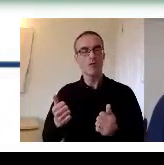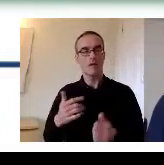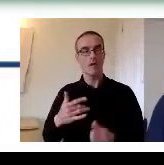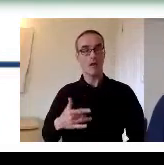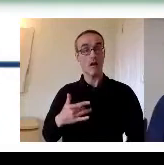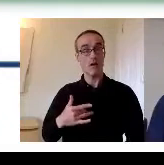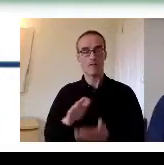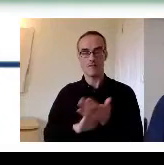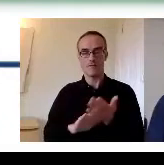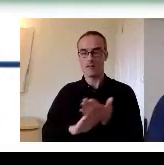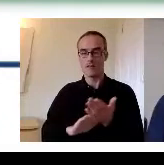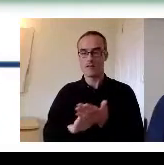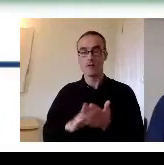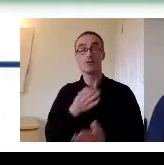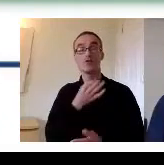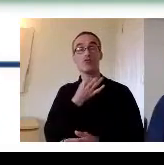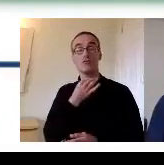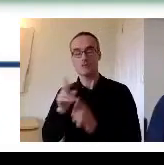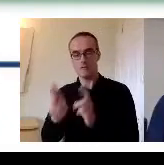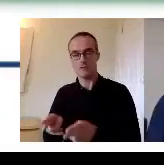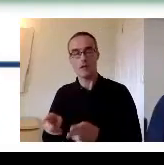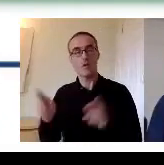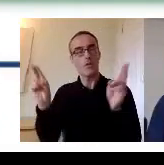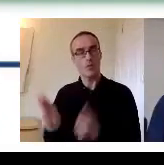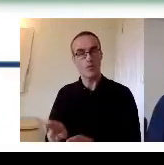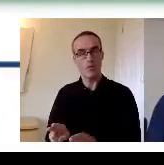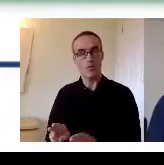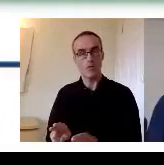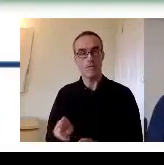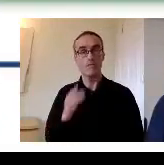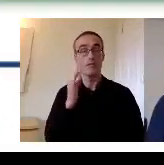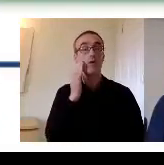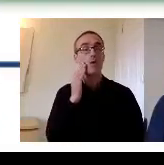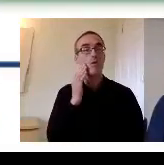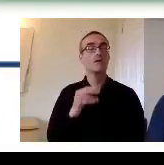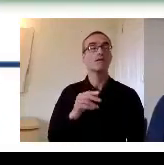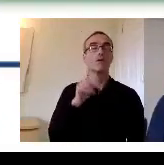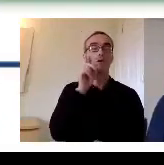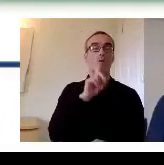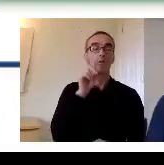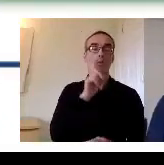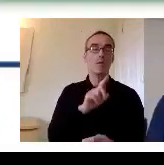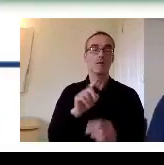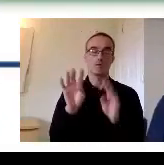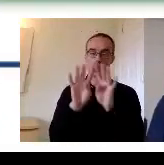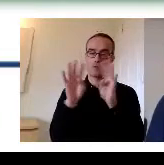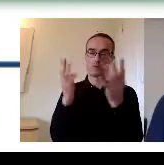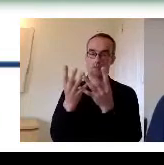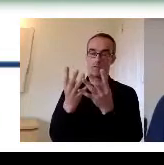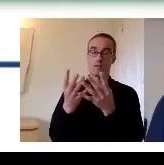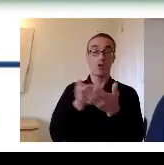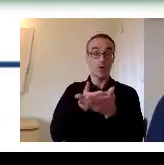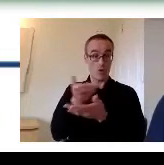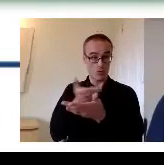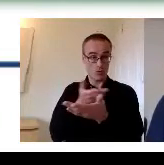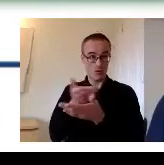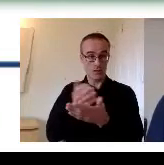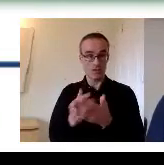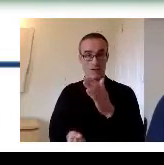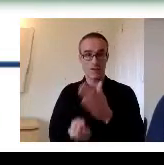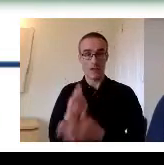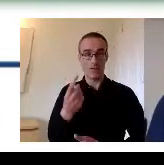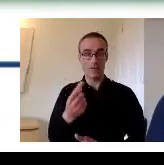actually responded to the Women Inequalities Committee when they had a consultation over the summer about our key findings of these BAME